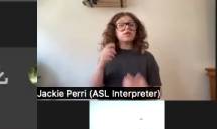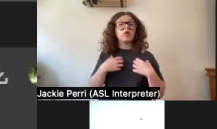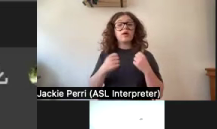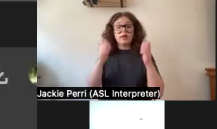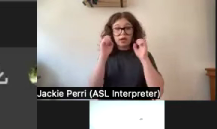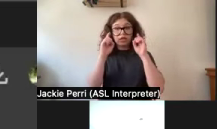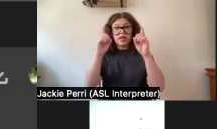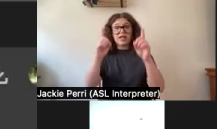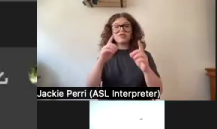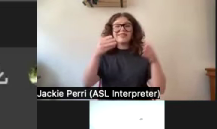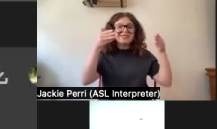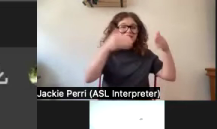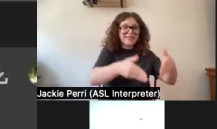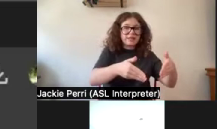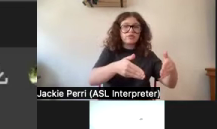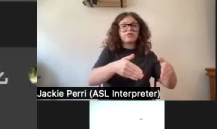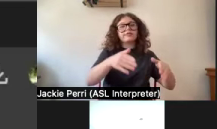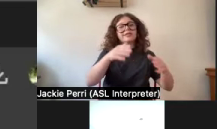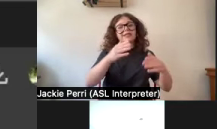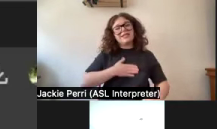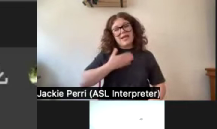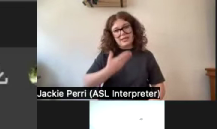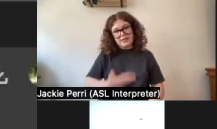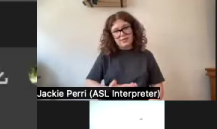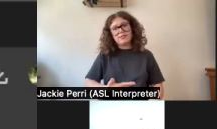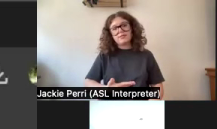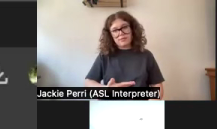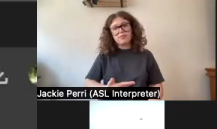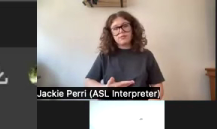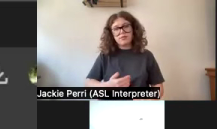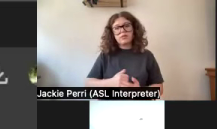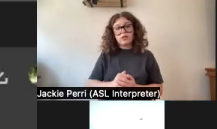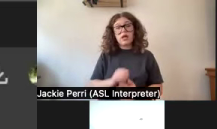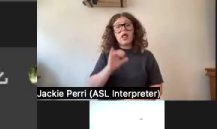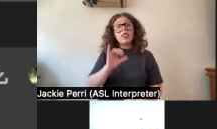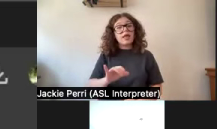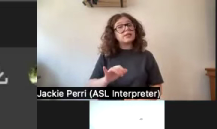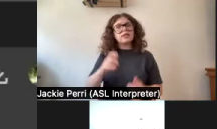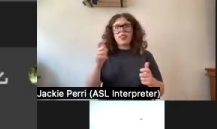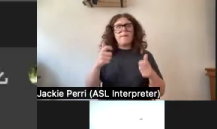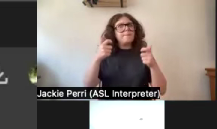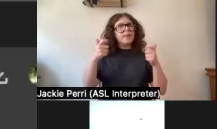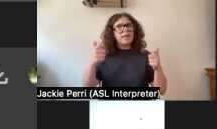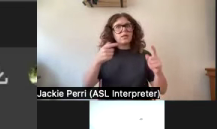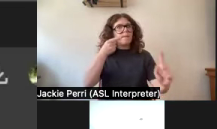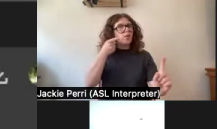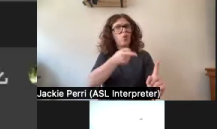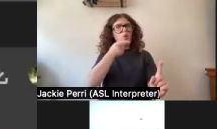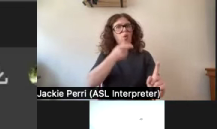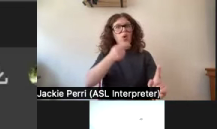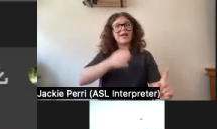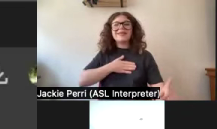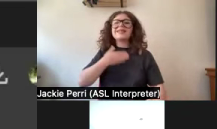centers consent. That is the big message from comprehensive sexual health education. And it